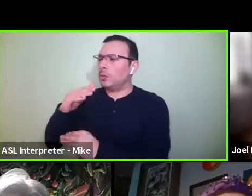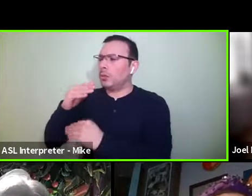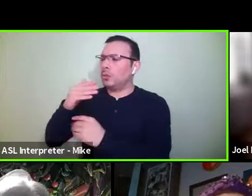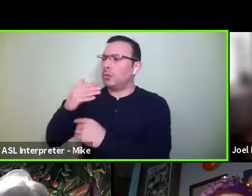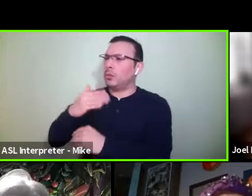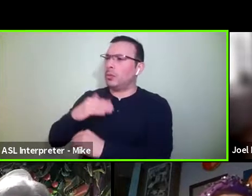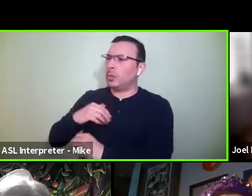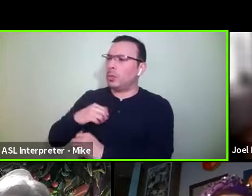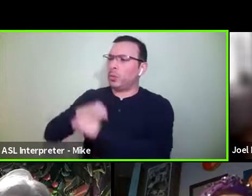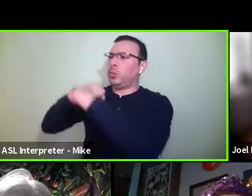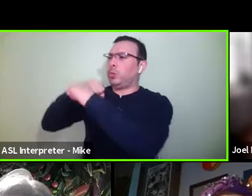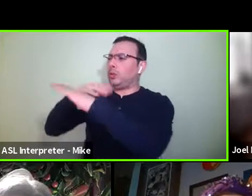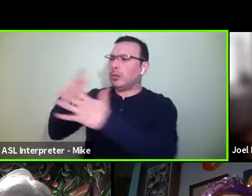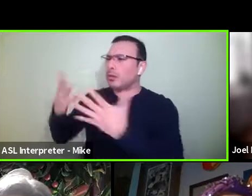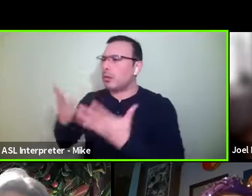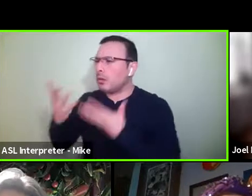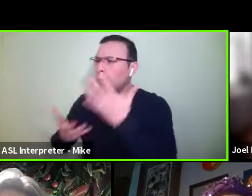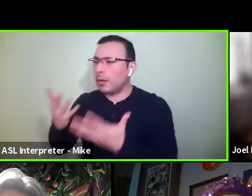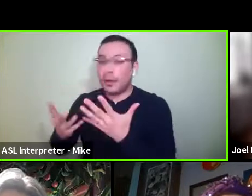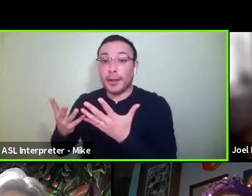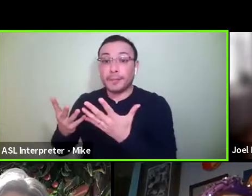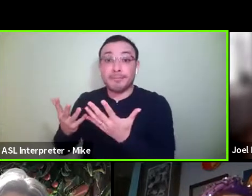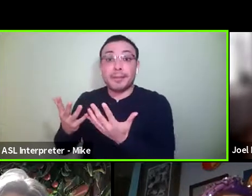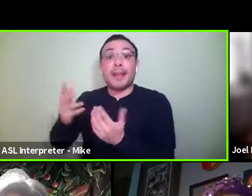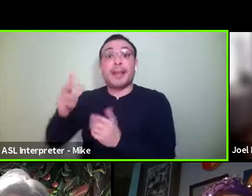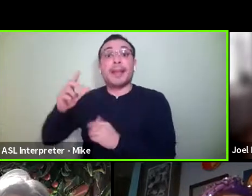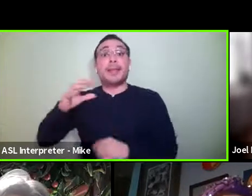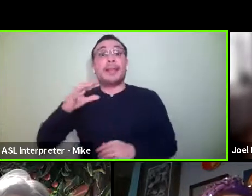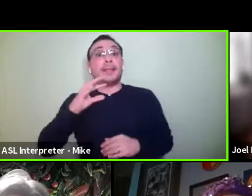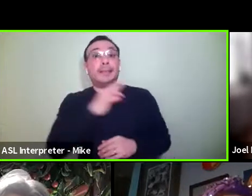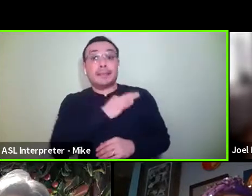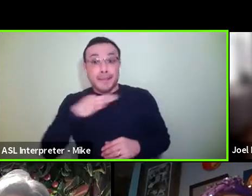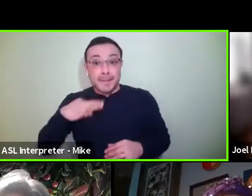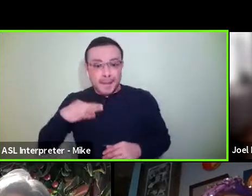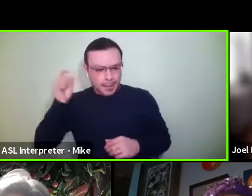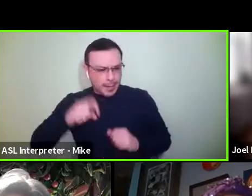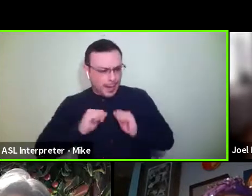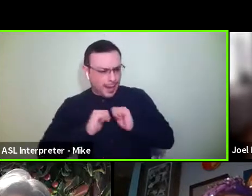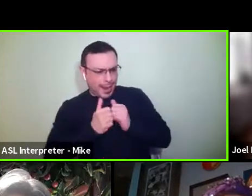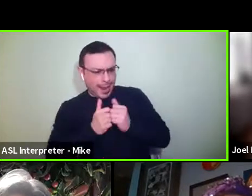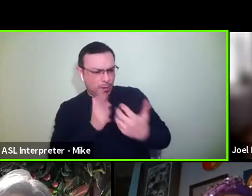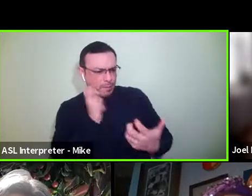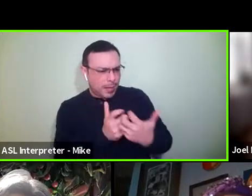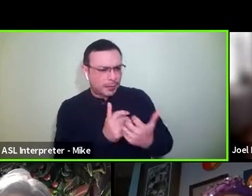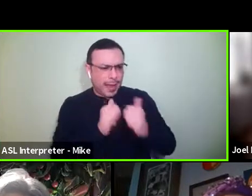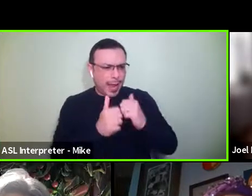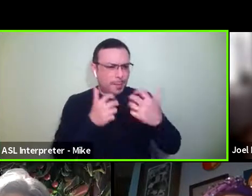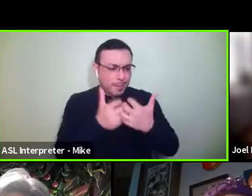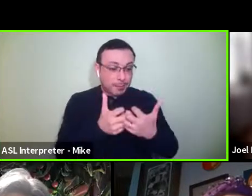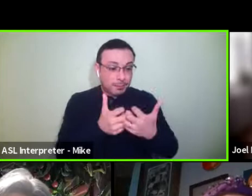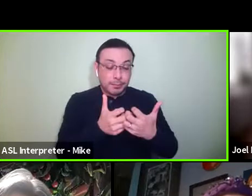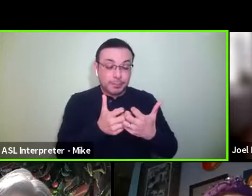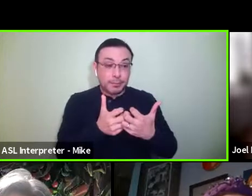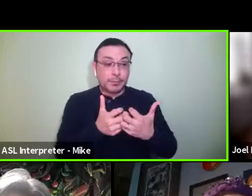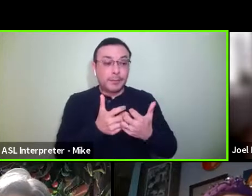that wave is also going to come into society. And we can either